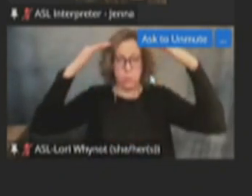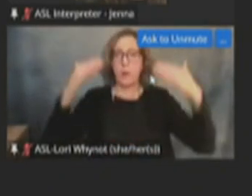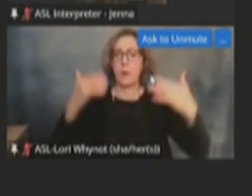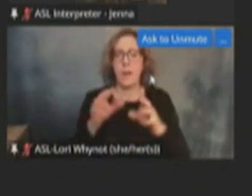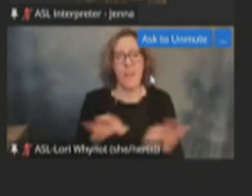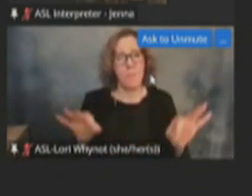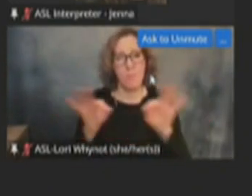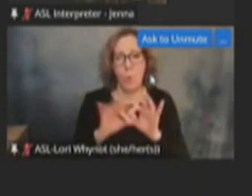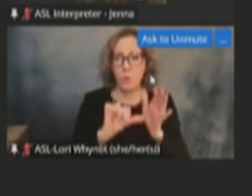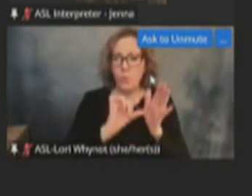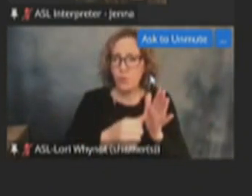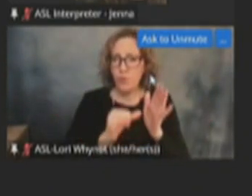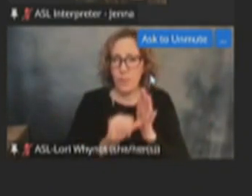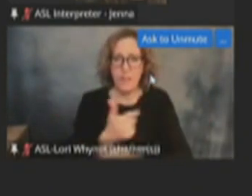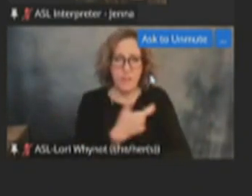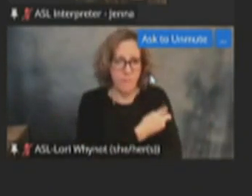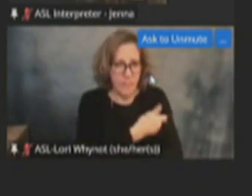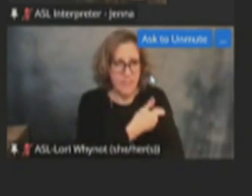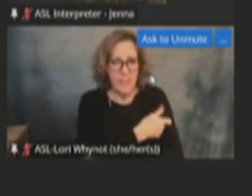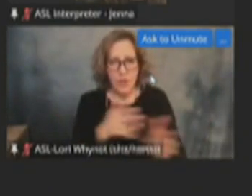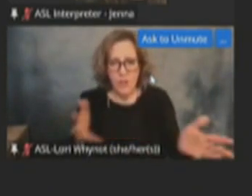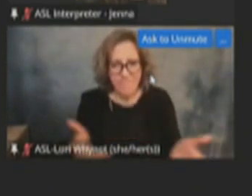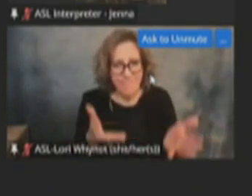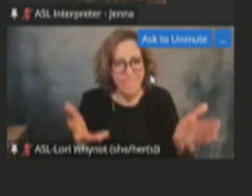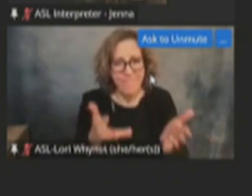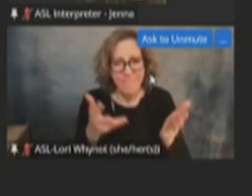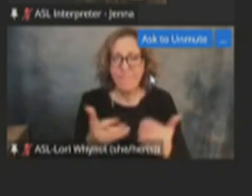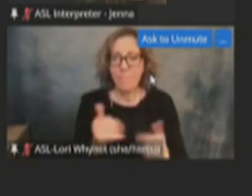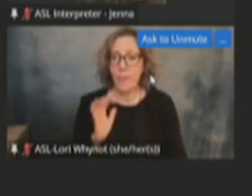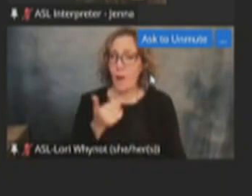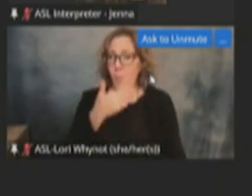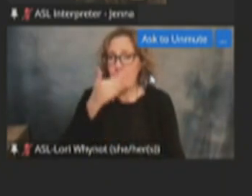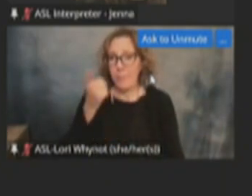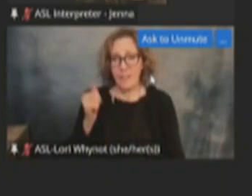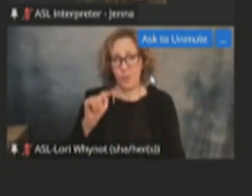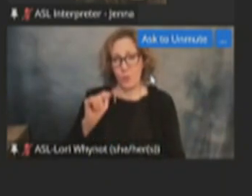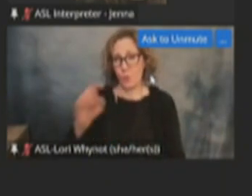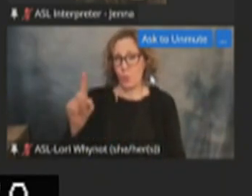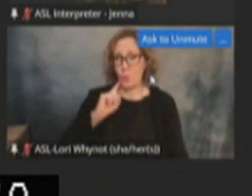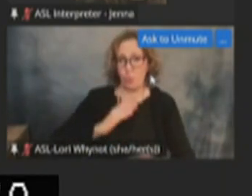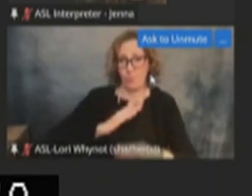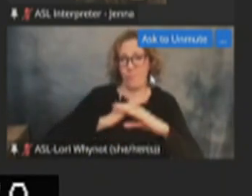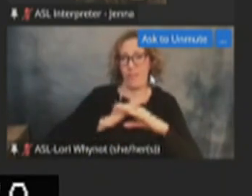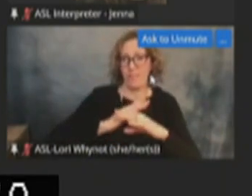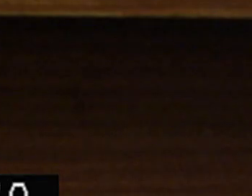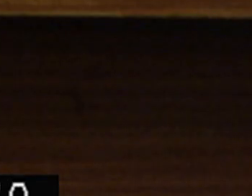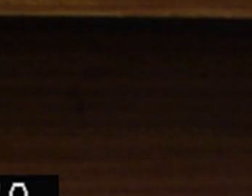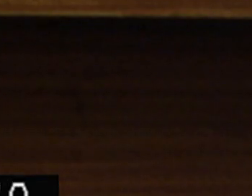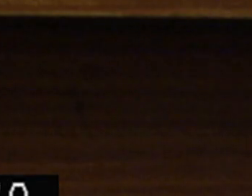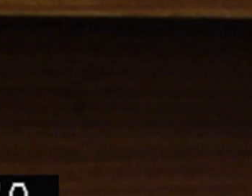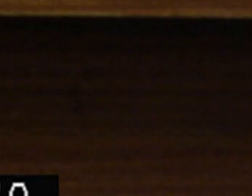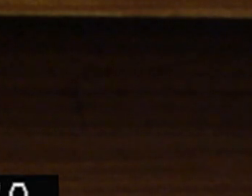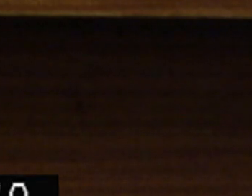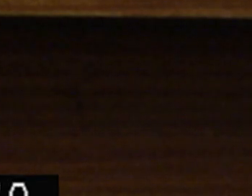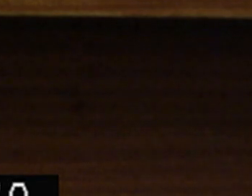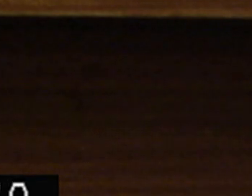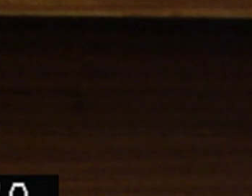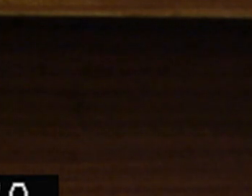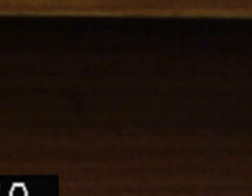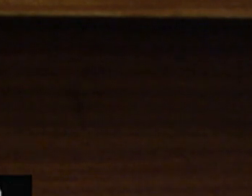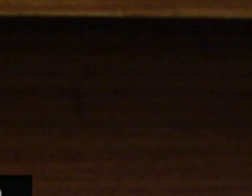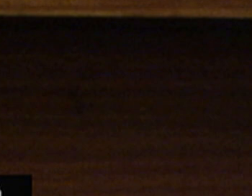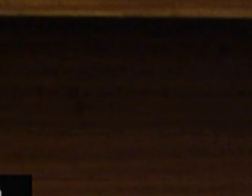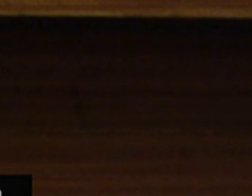tool to prevent death, severe illness, and spread. The indoor mask mandate has not been affected by the